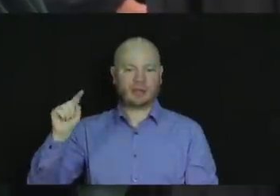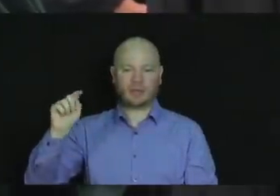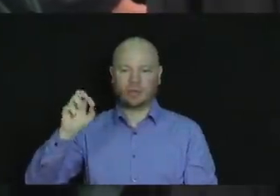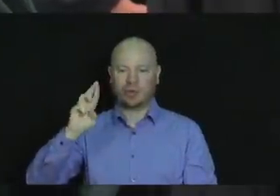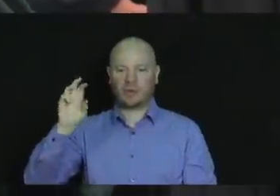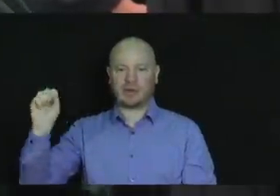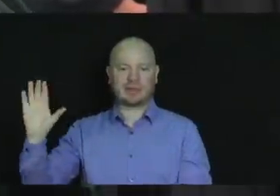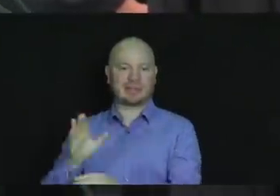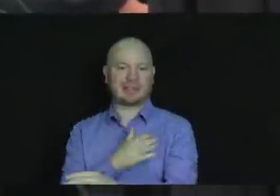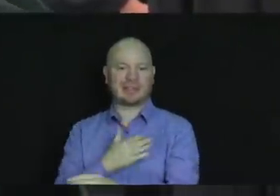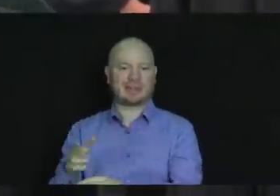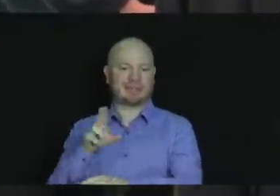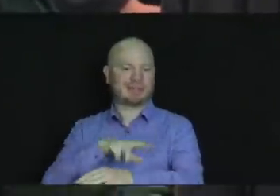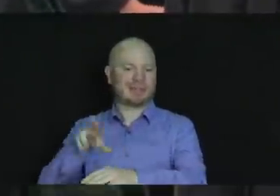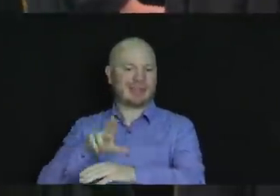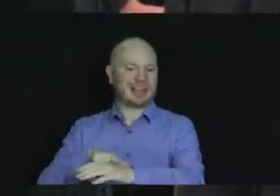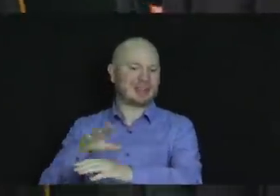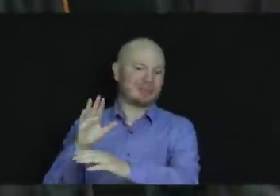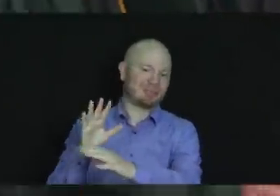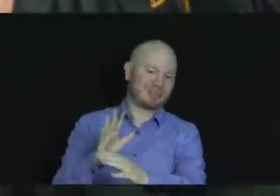anthem.